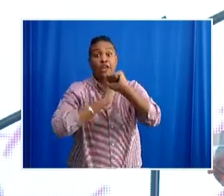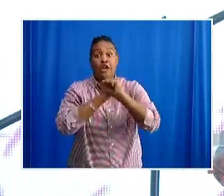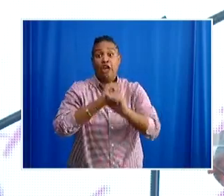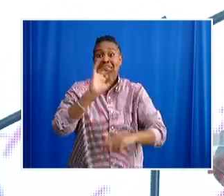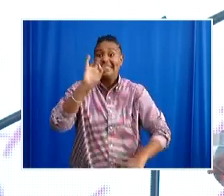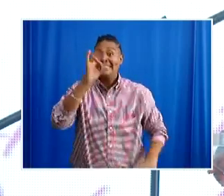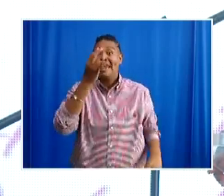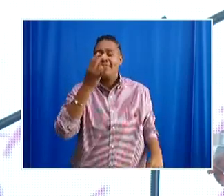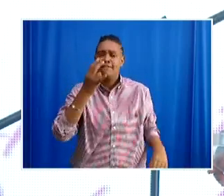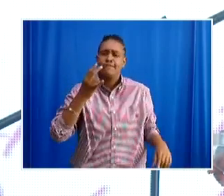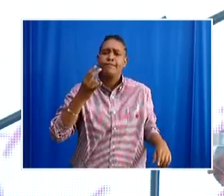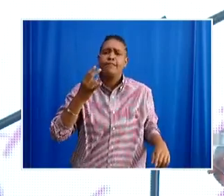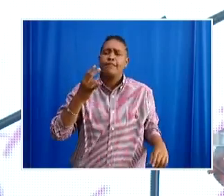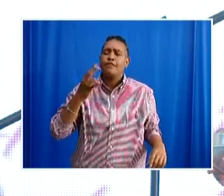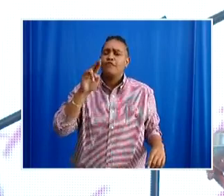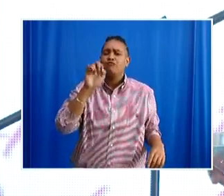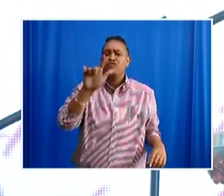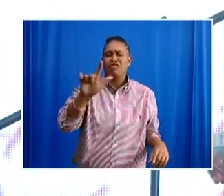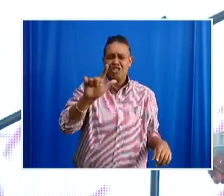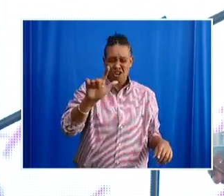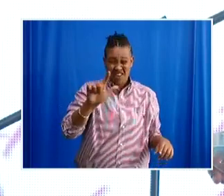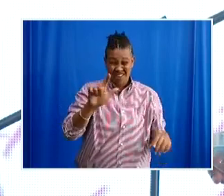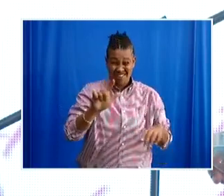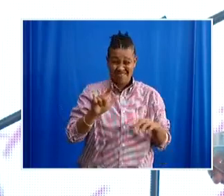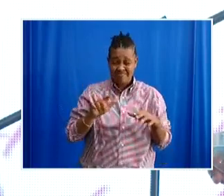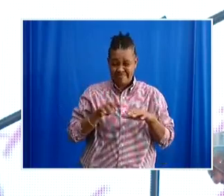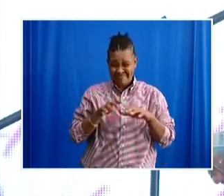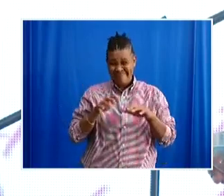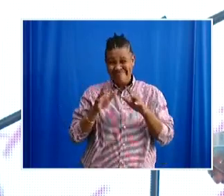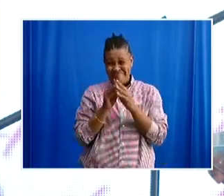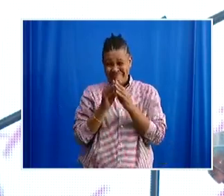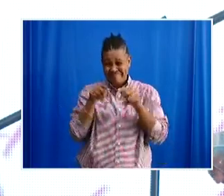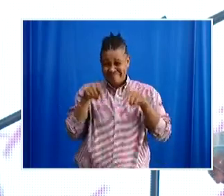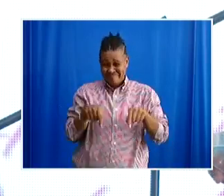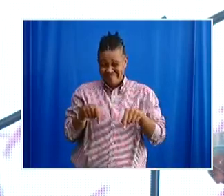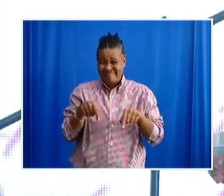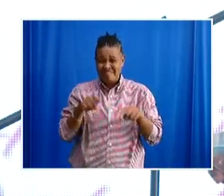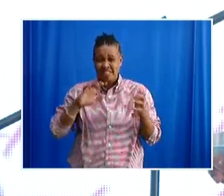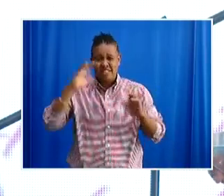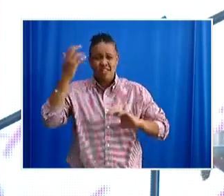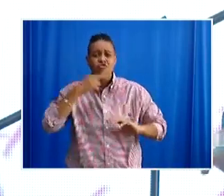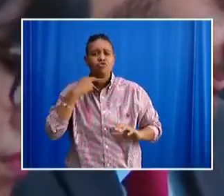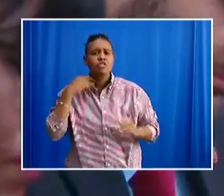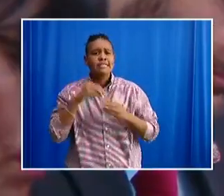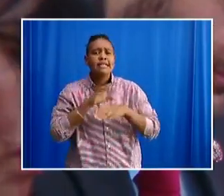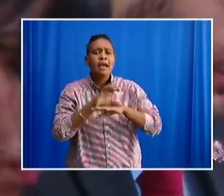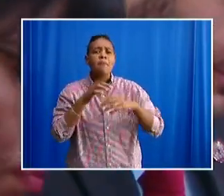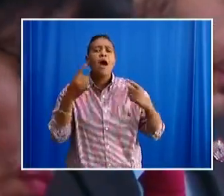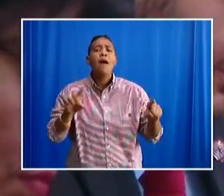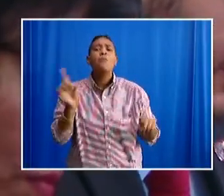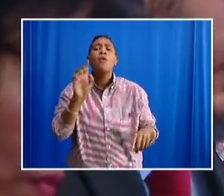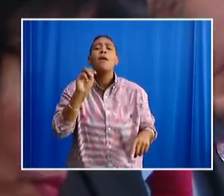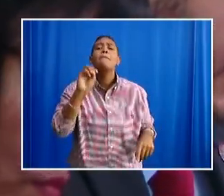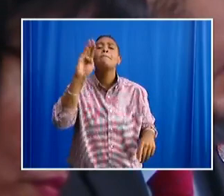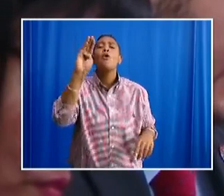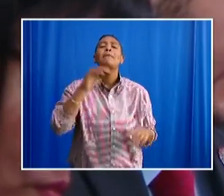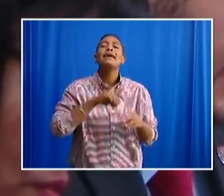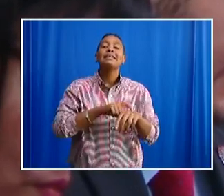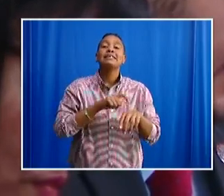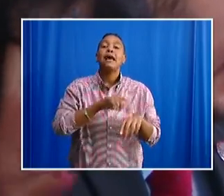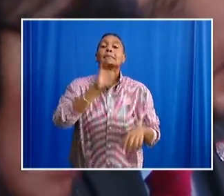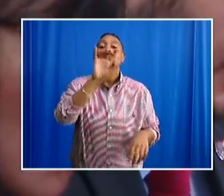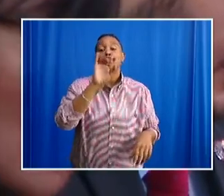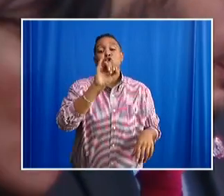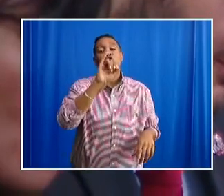Regional Platform for Disaster Risk Reduction in the Americas and the Caribbean will be convened in Montego Bay, Jamaica, during the period 8th to the